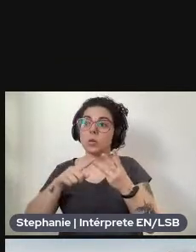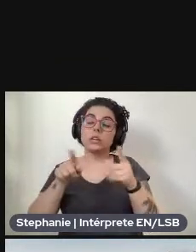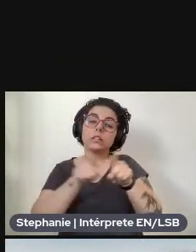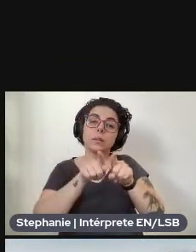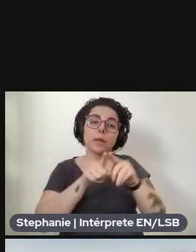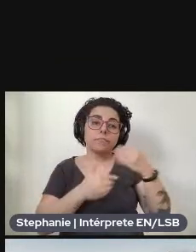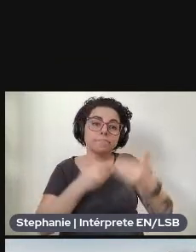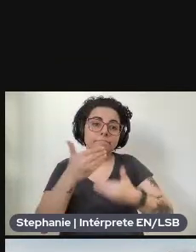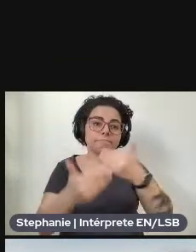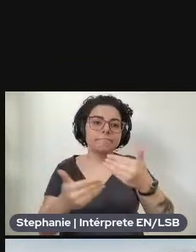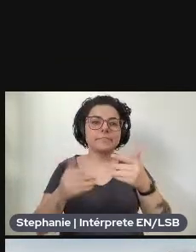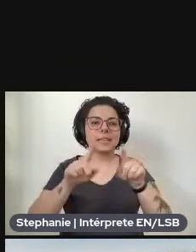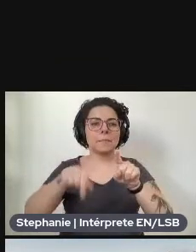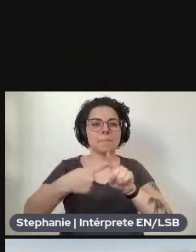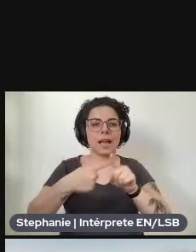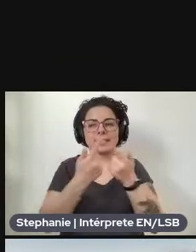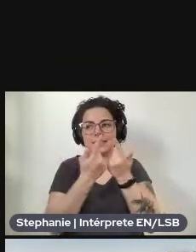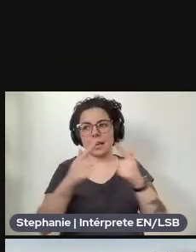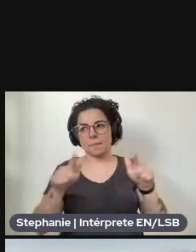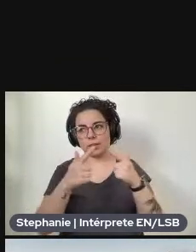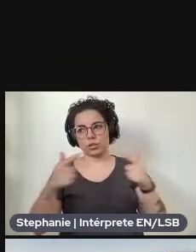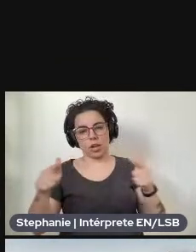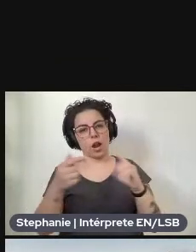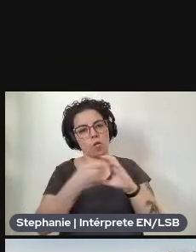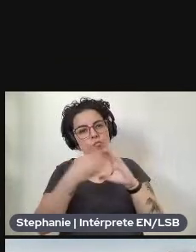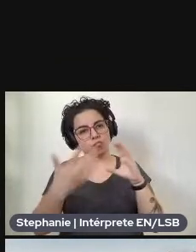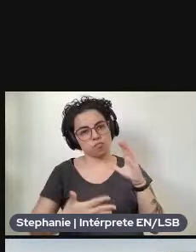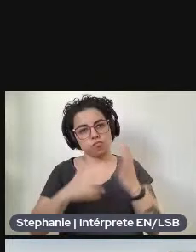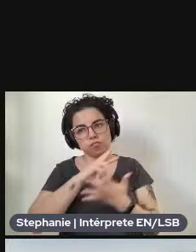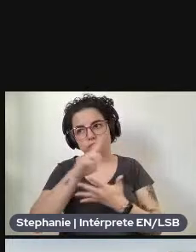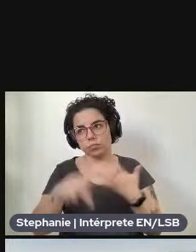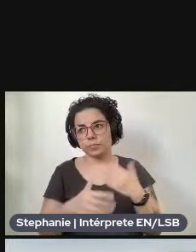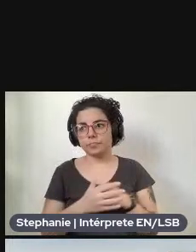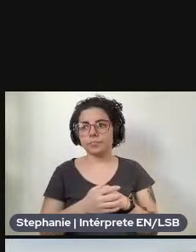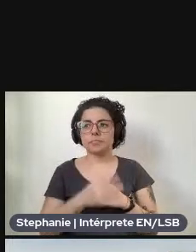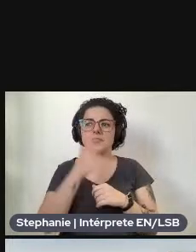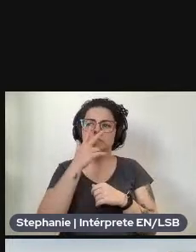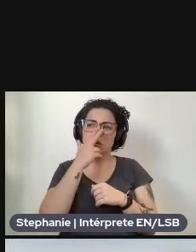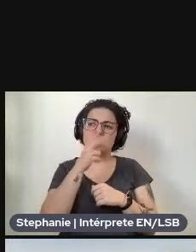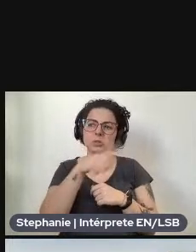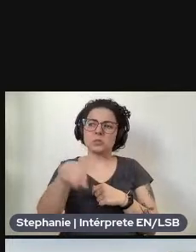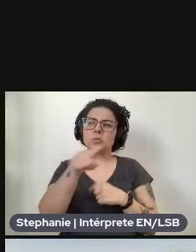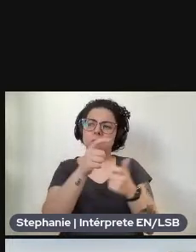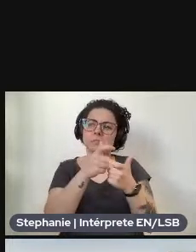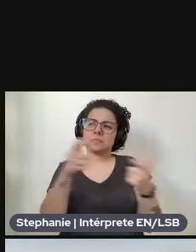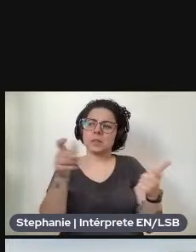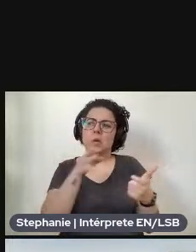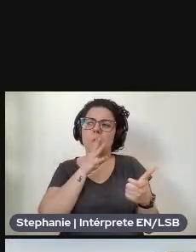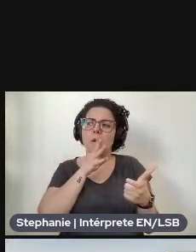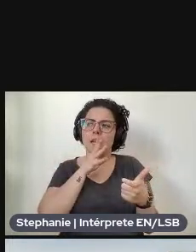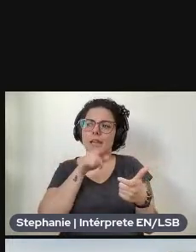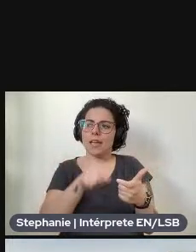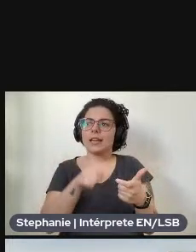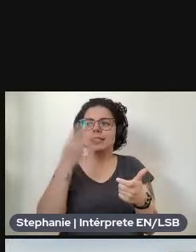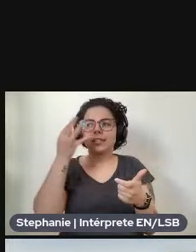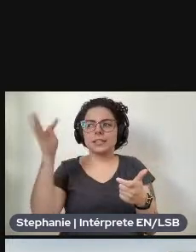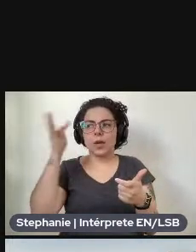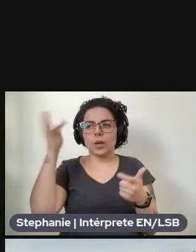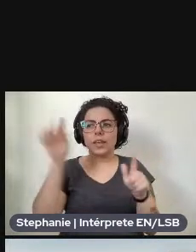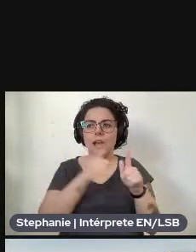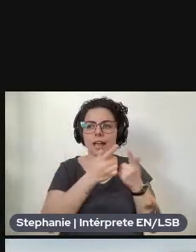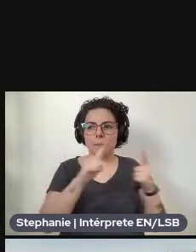grammatical elements. Now, although most of you are probably very familiar with the theories of grammaticalization and